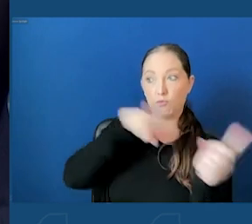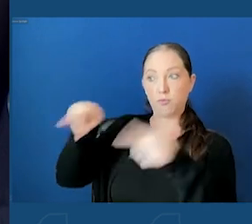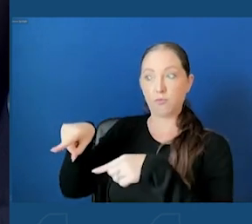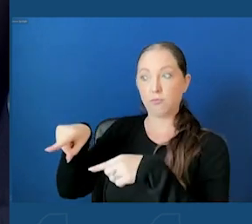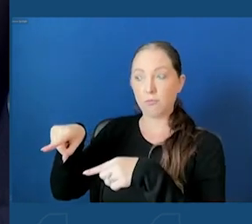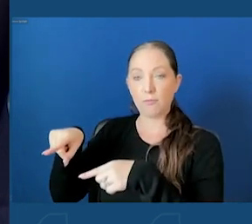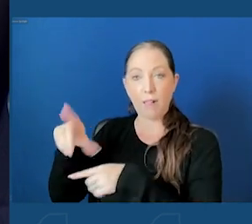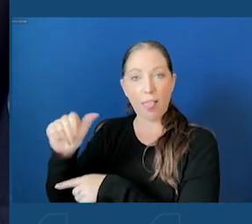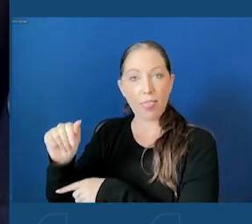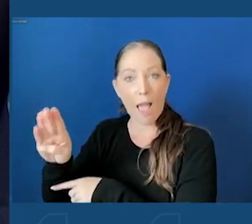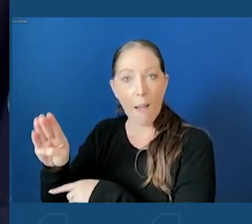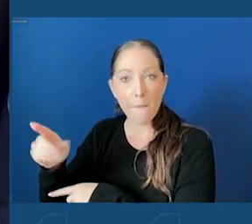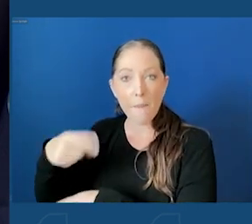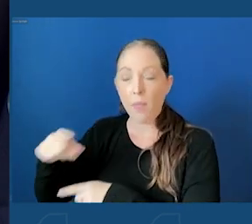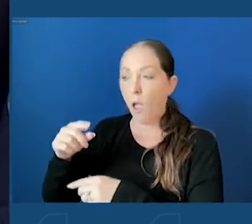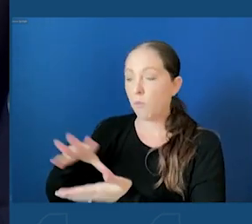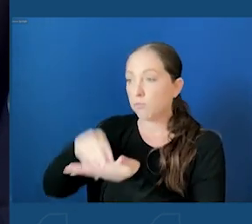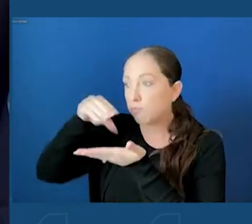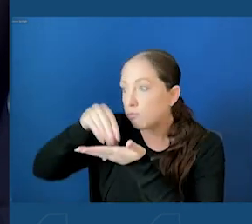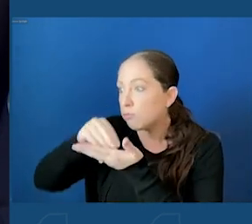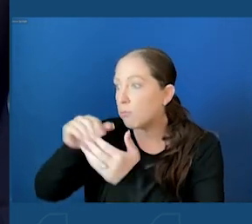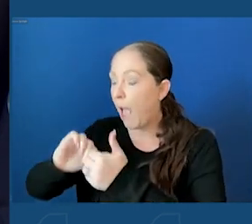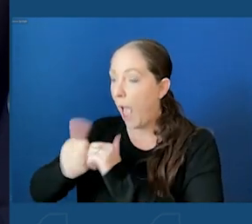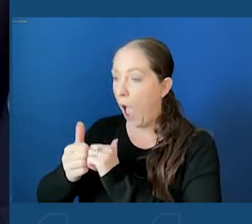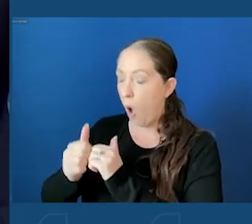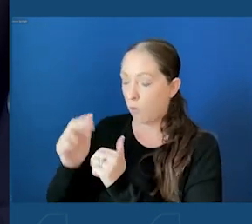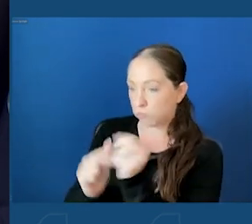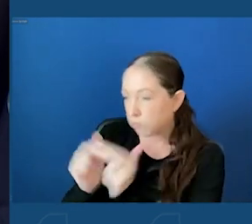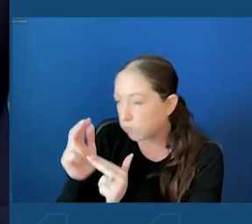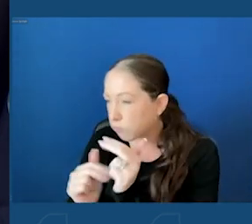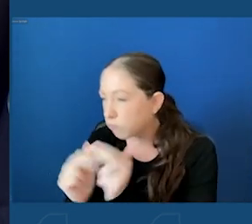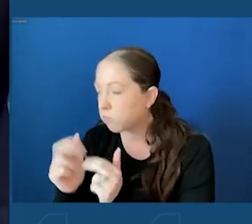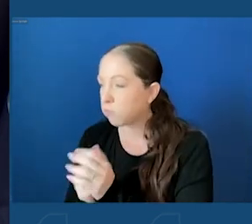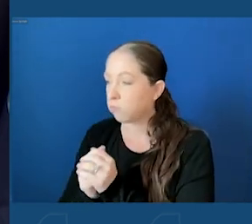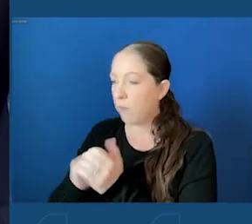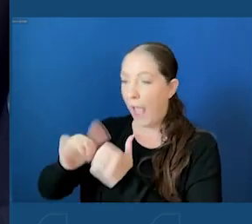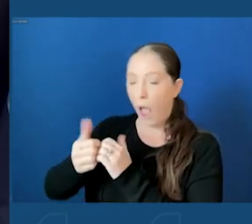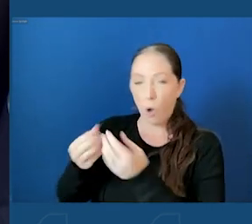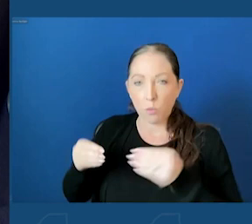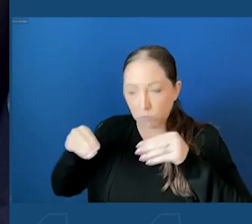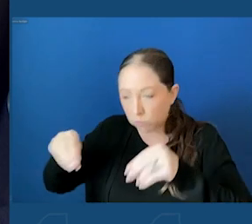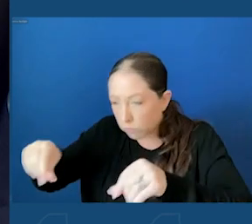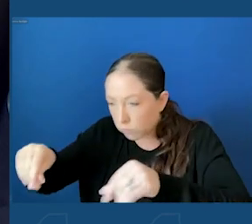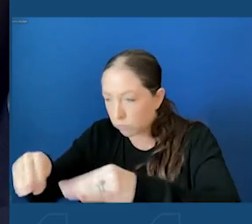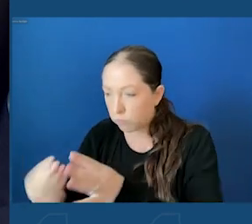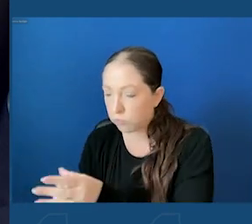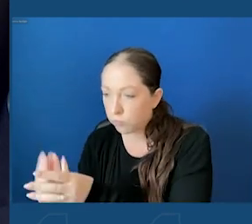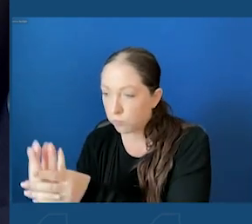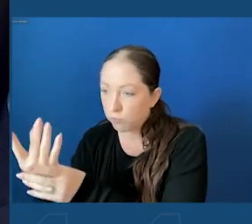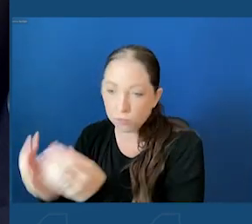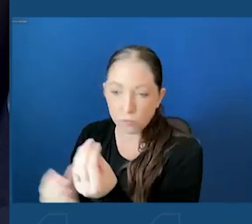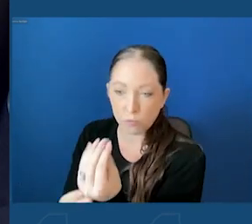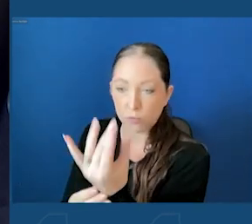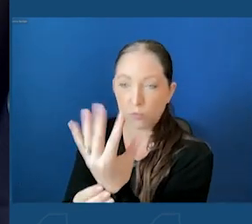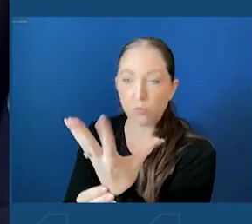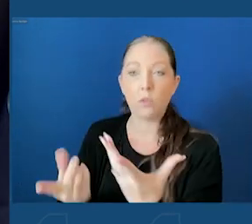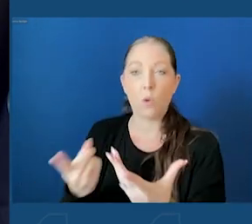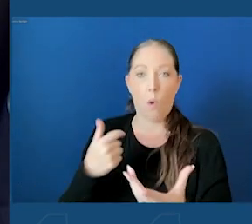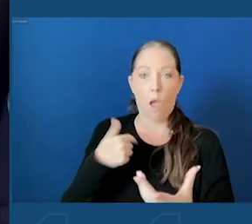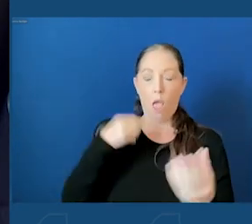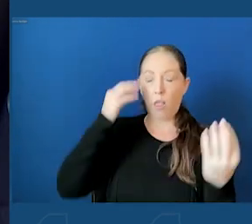they're learning how to build things. They're learning how to plant and grow. And that's what this all made me think of